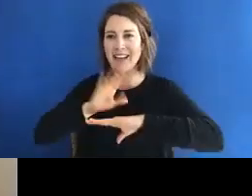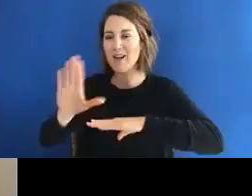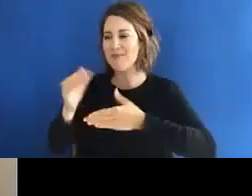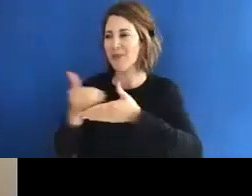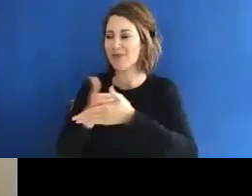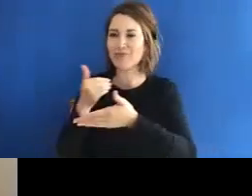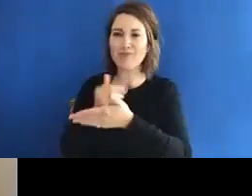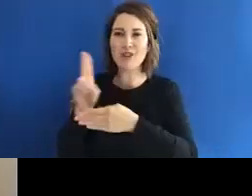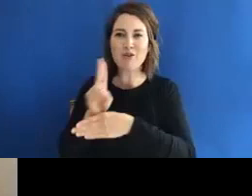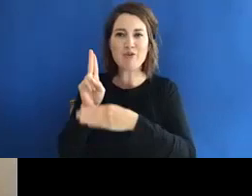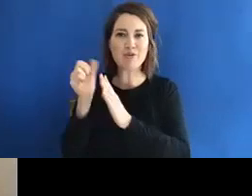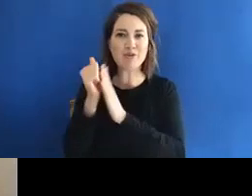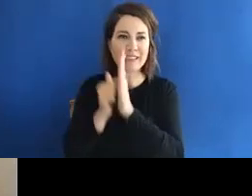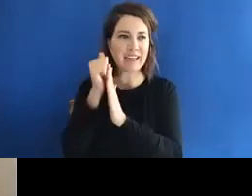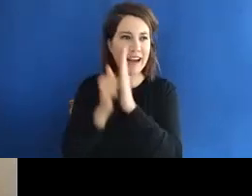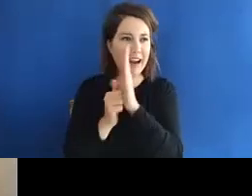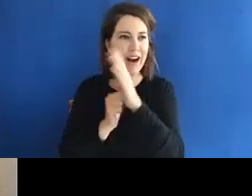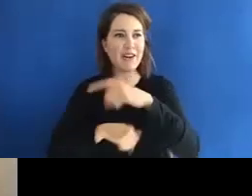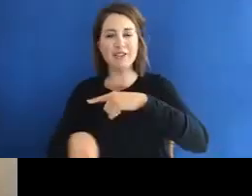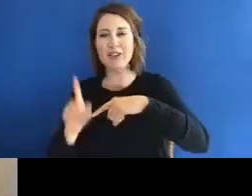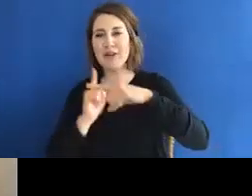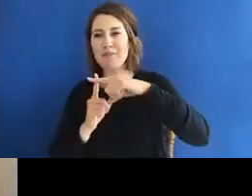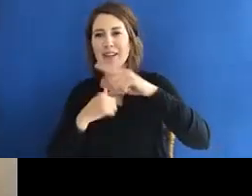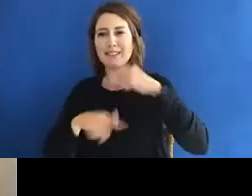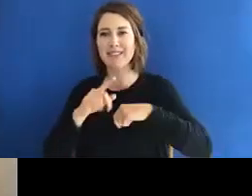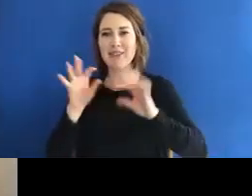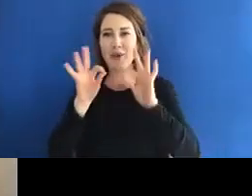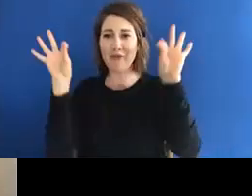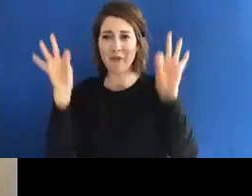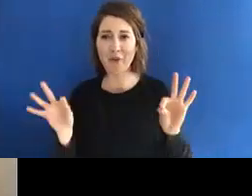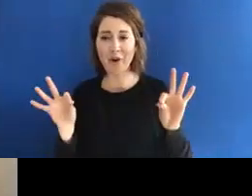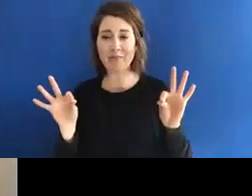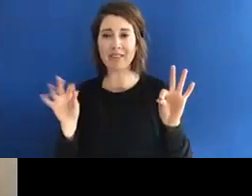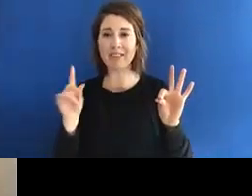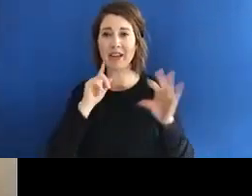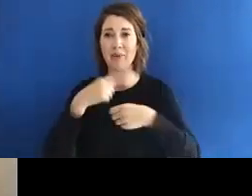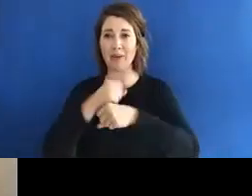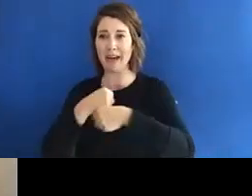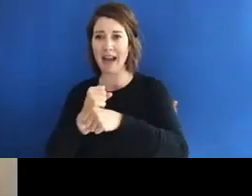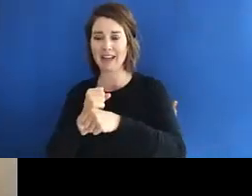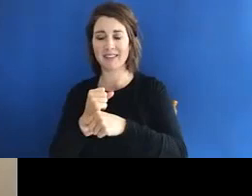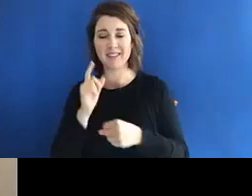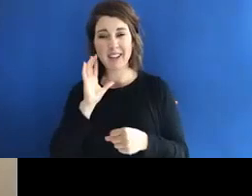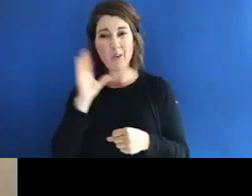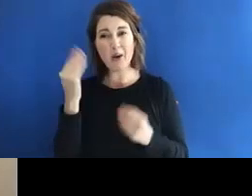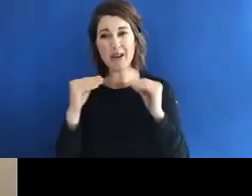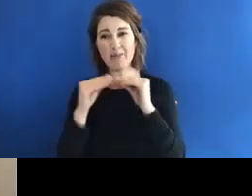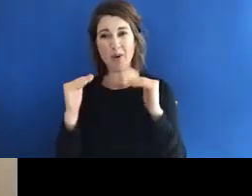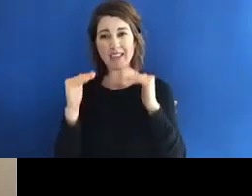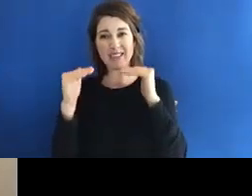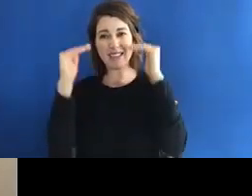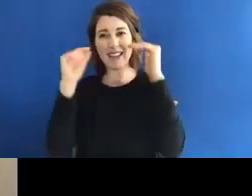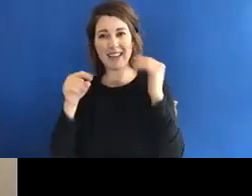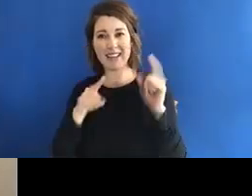accounts, and build data collection forms along the way as we continue to make other enhancements. And we look forward